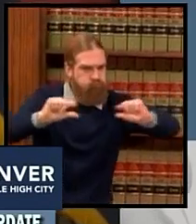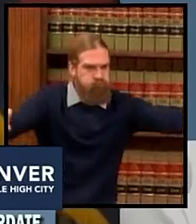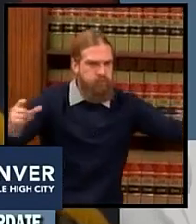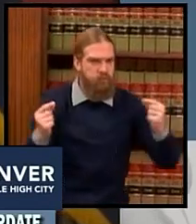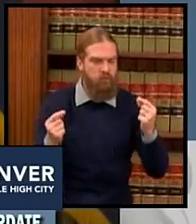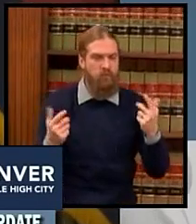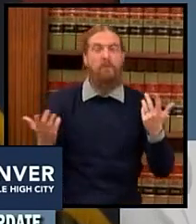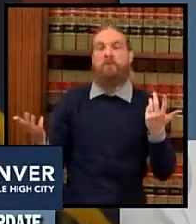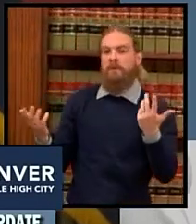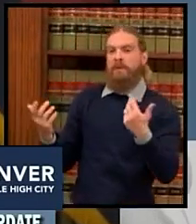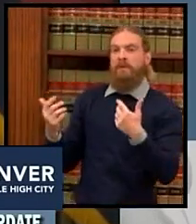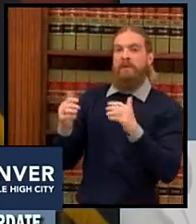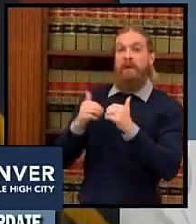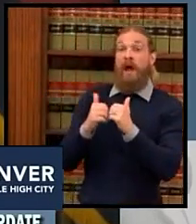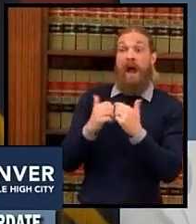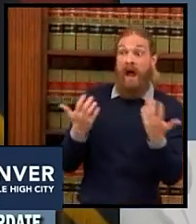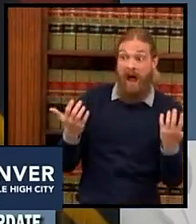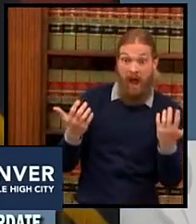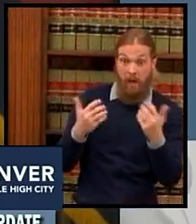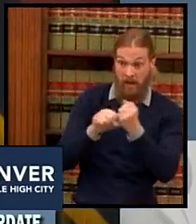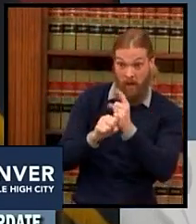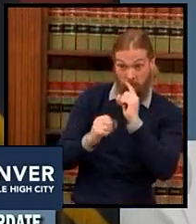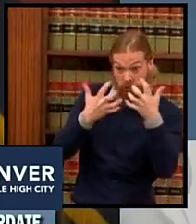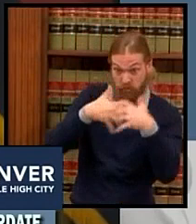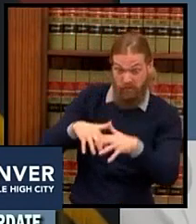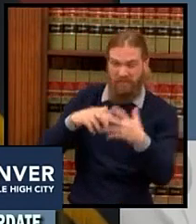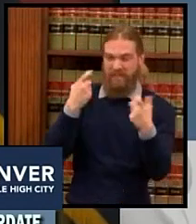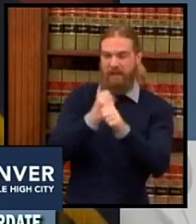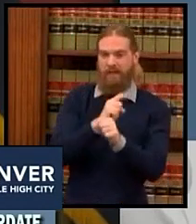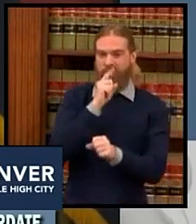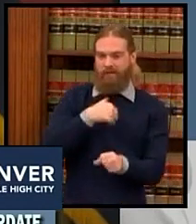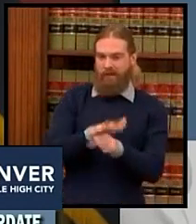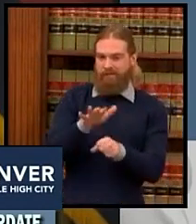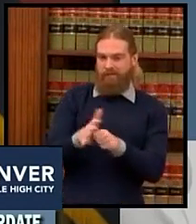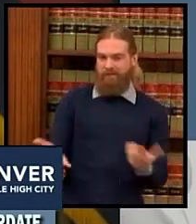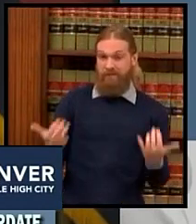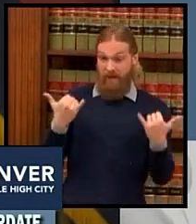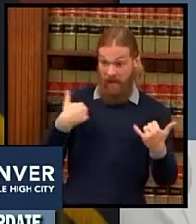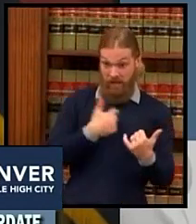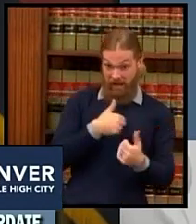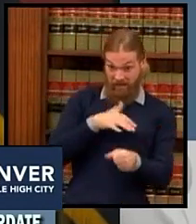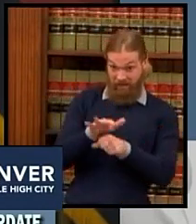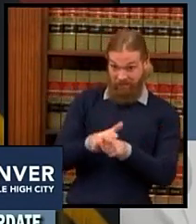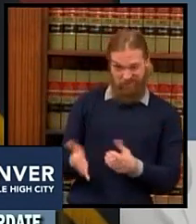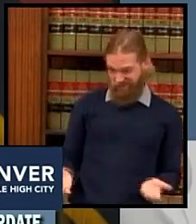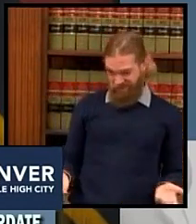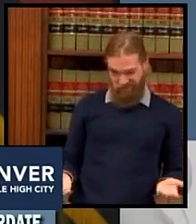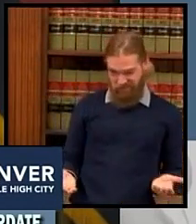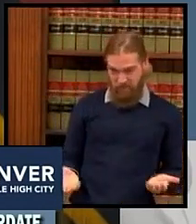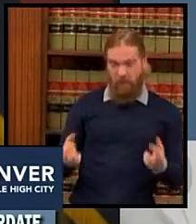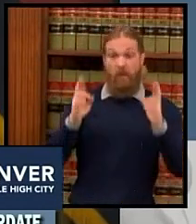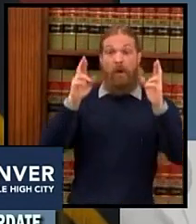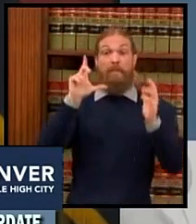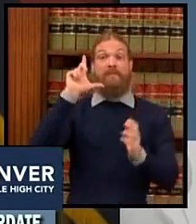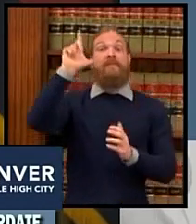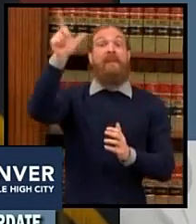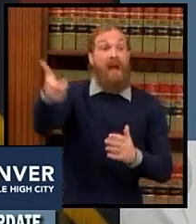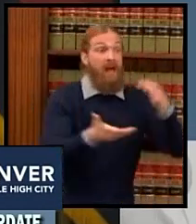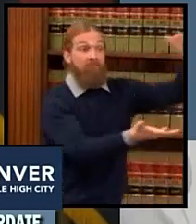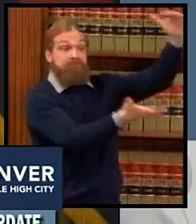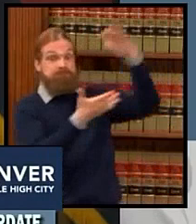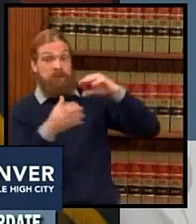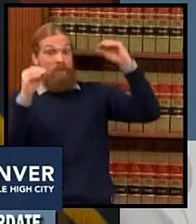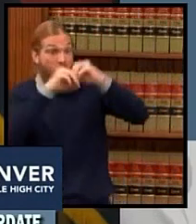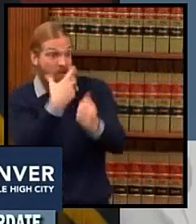an adequate supply of vaccine, which we do not have right now. I'm hopeful that as we get more and more, all of the